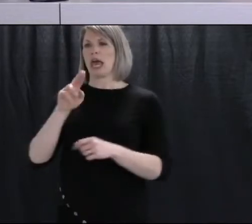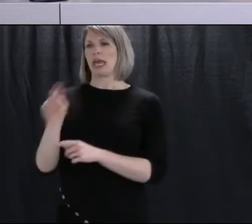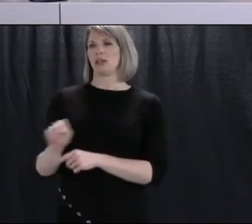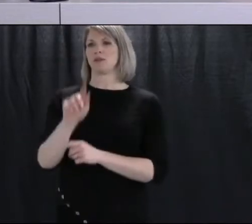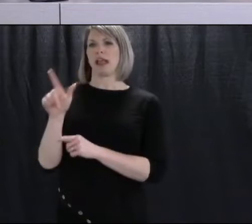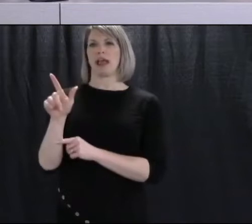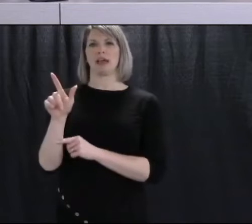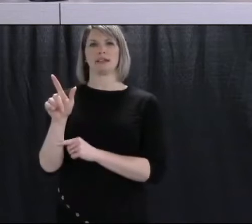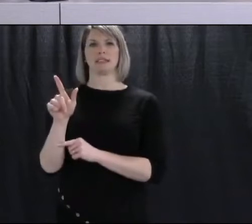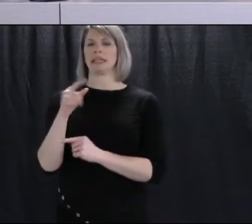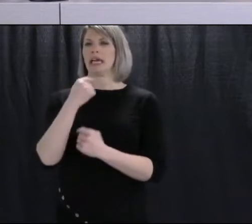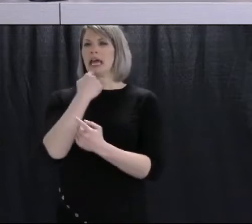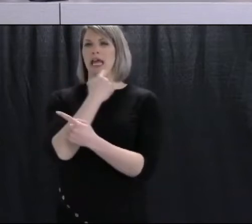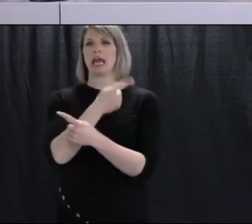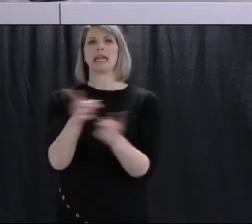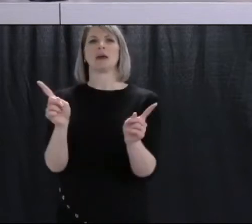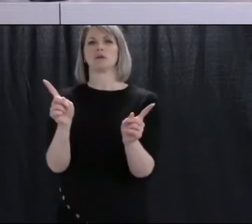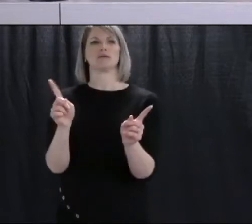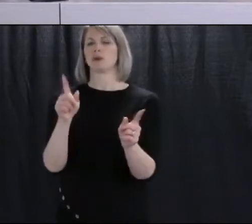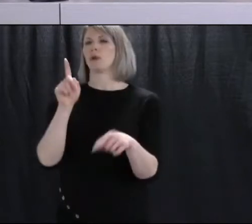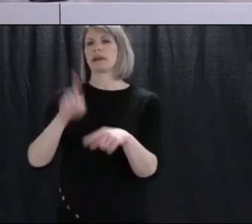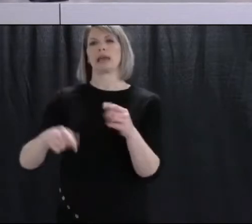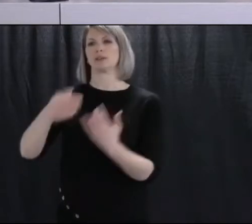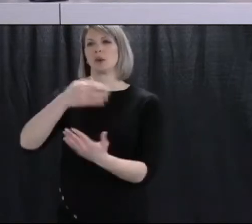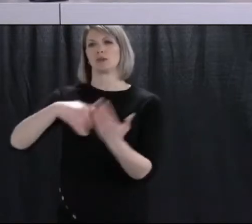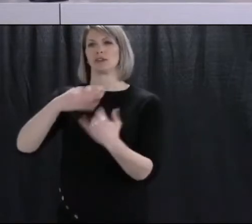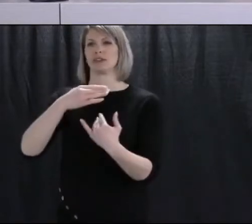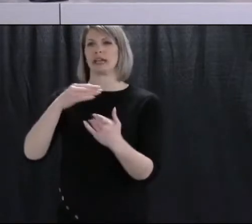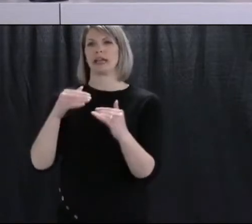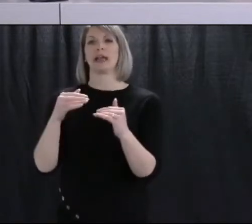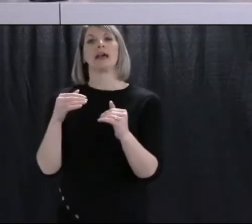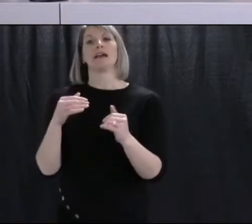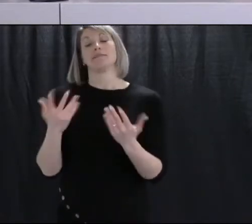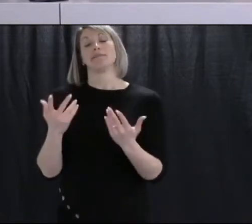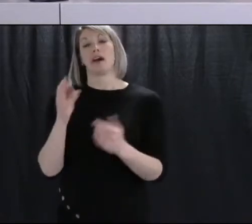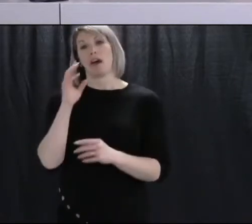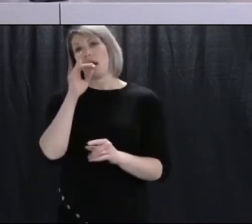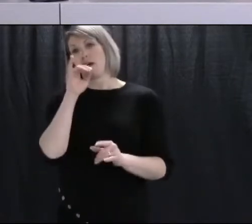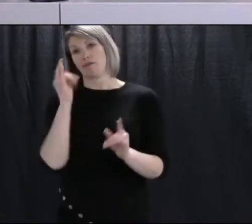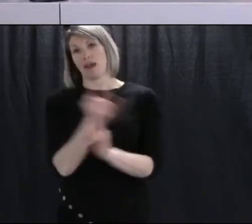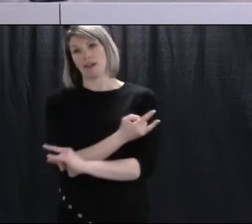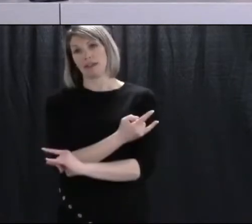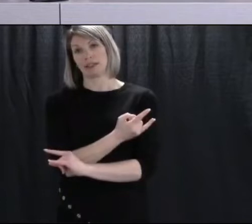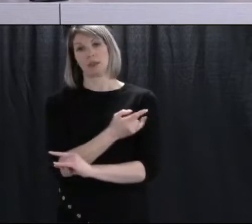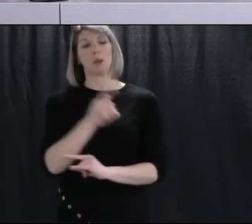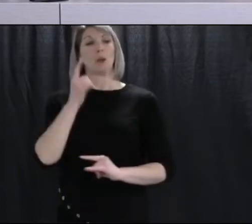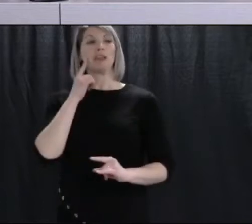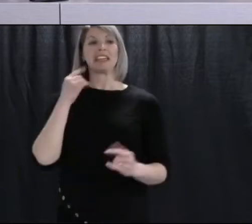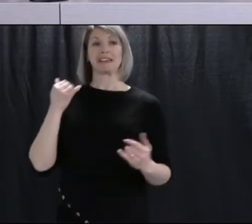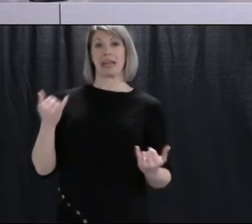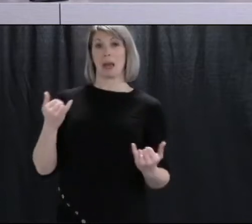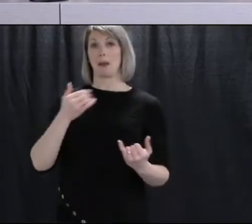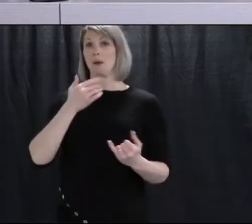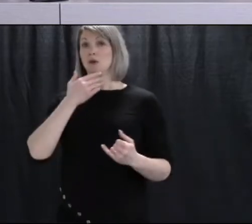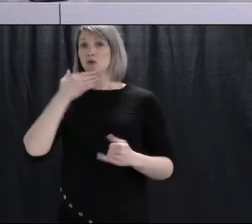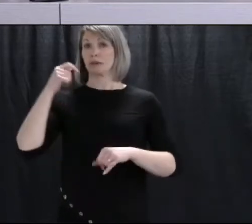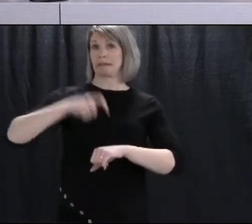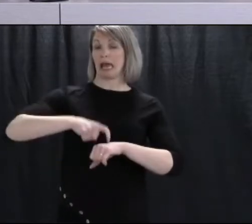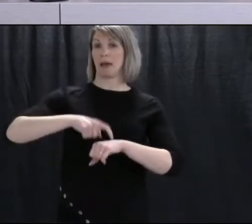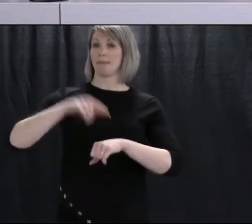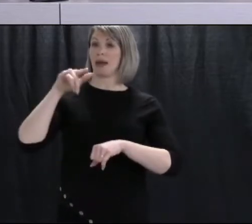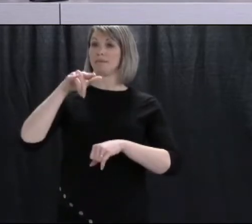larger than 10? So my question is, isn't it time to consider shutting down our airports completely to all but the